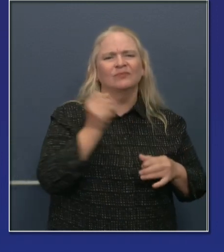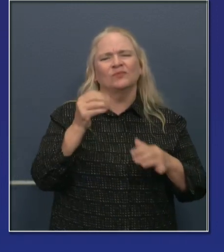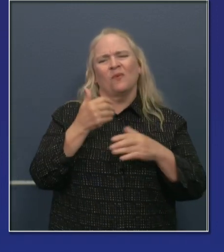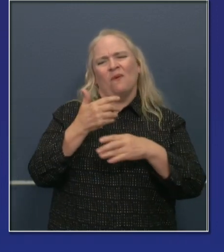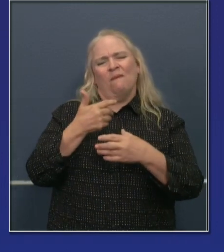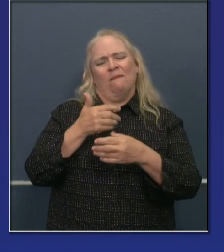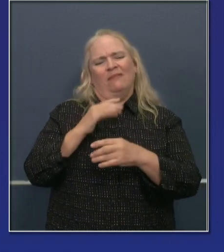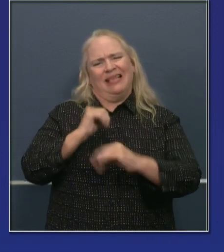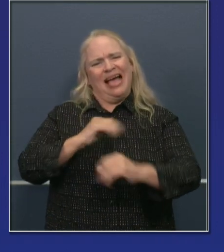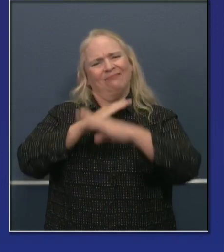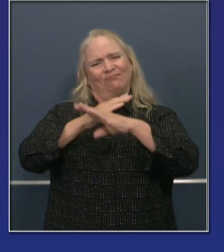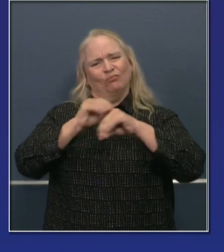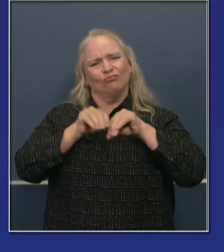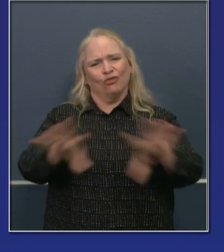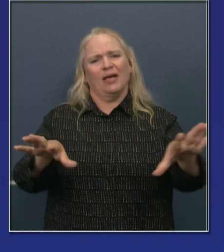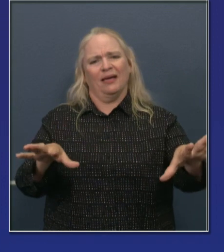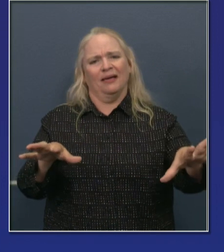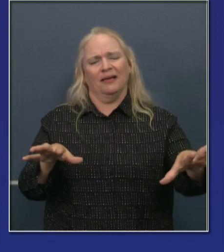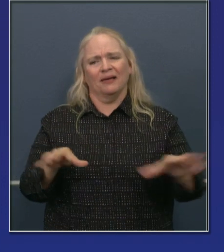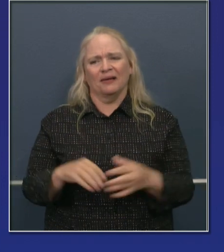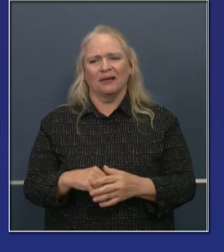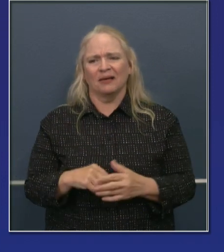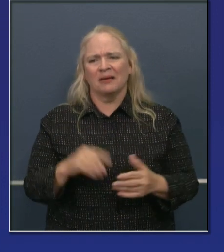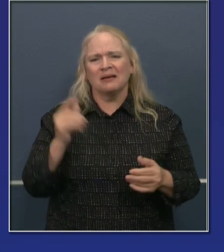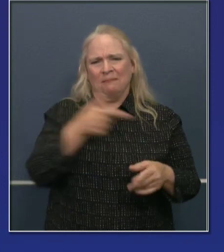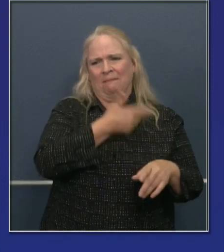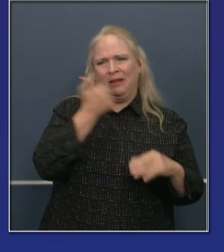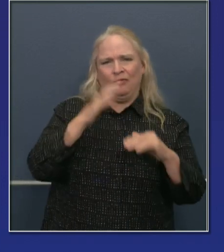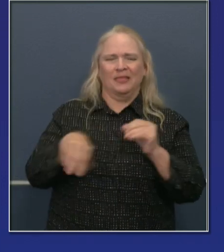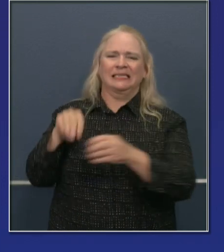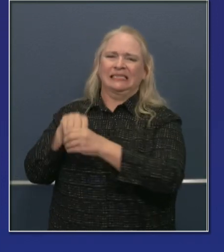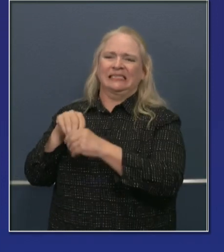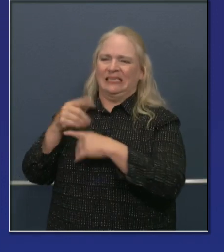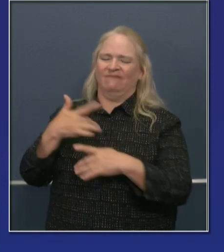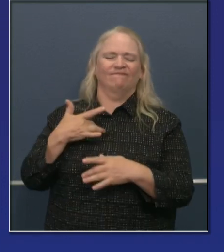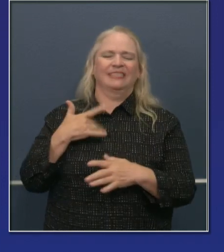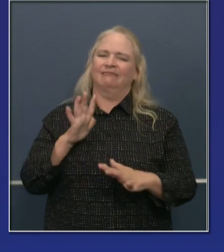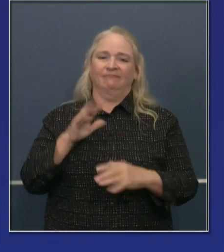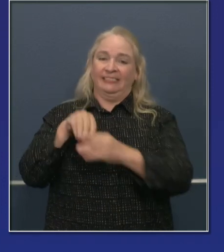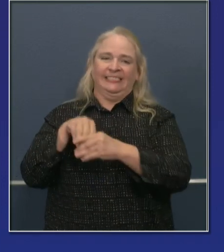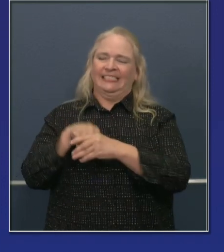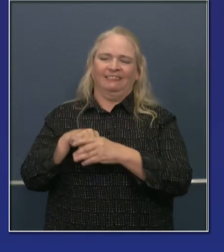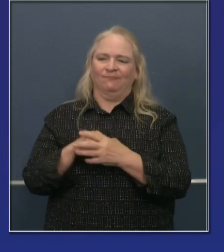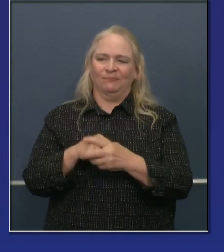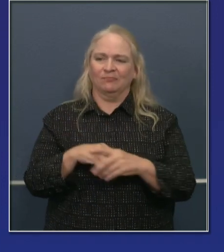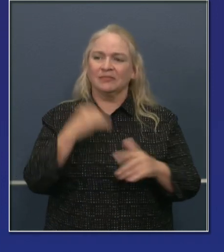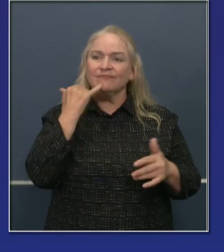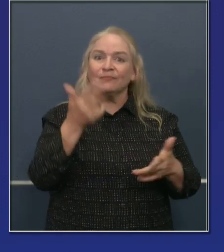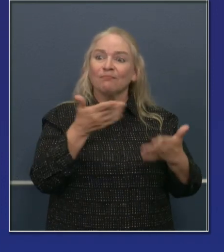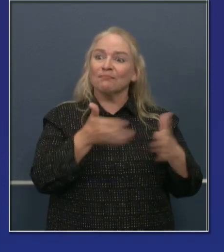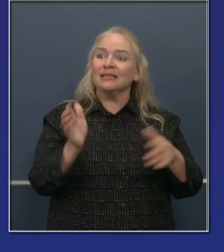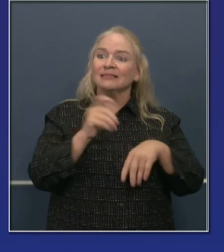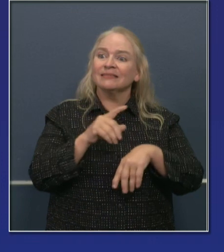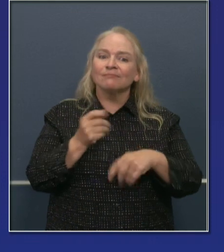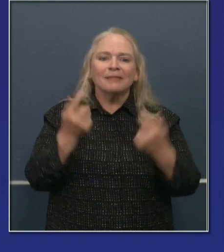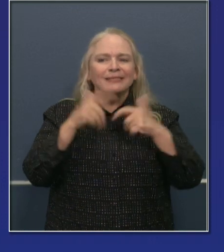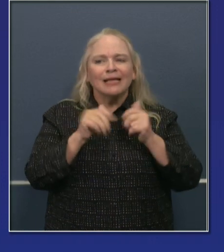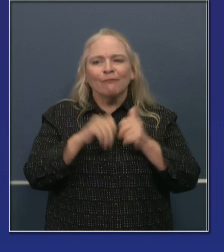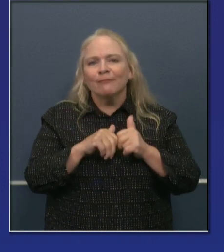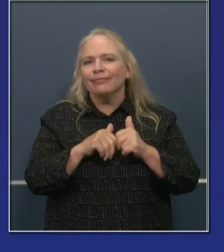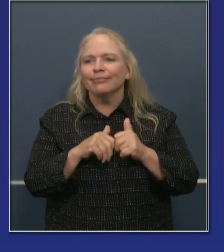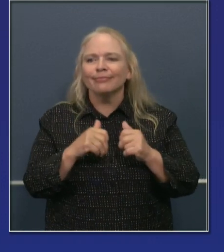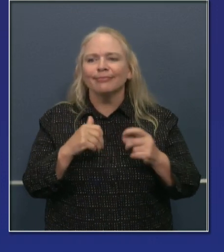more favorable than mixing with individuals for an extended period of time, cohorts for an extended period of